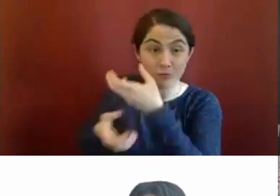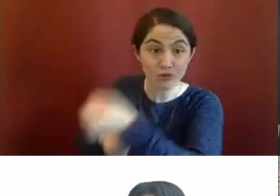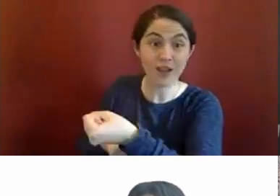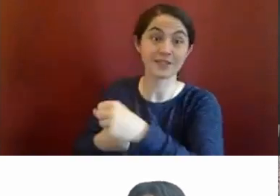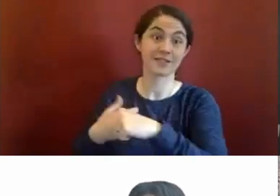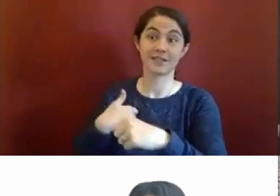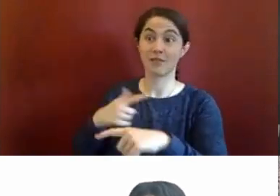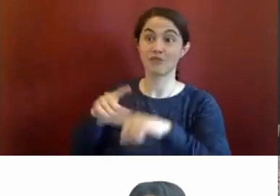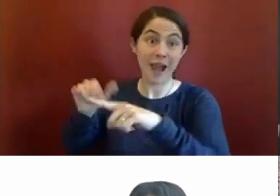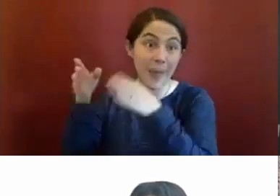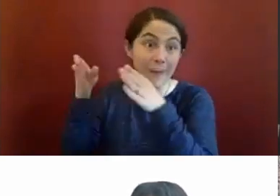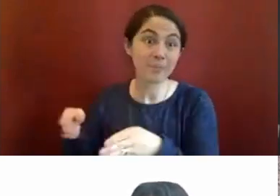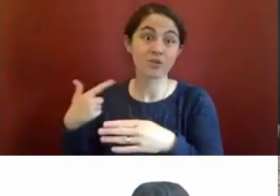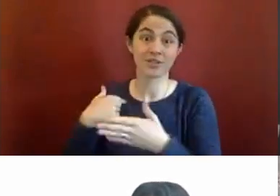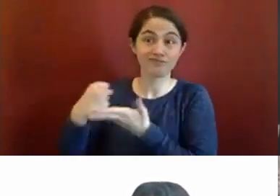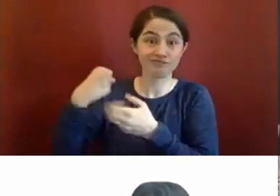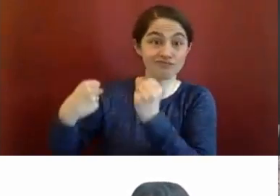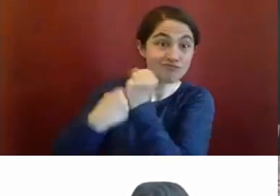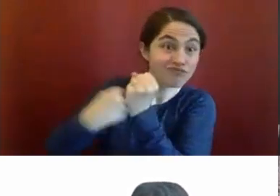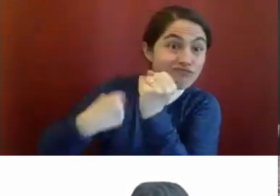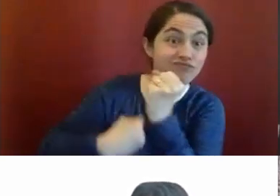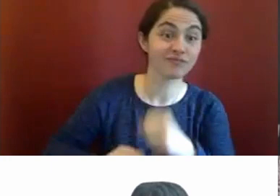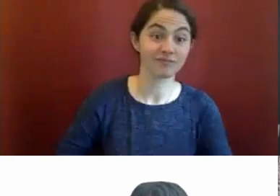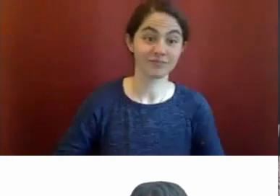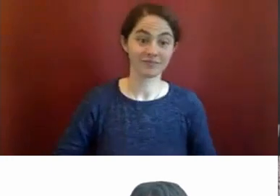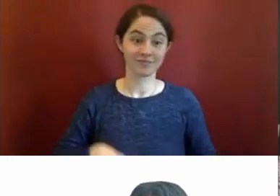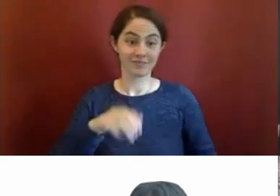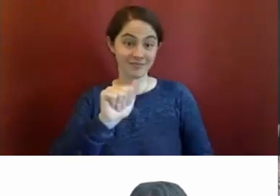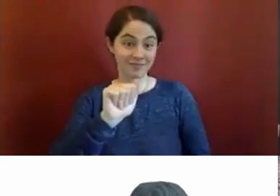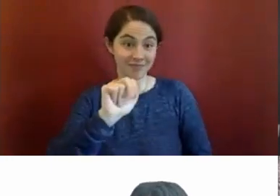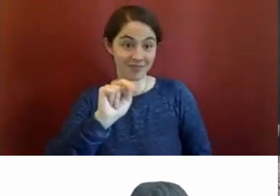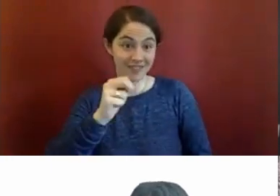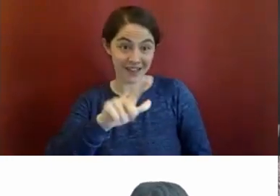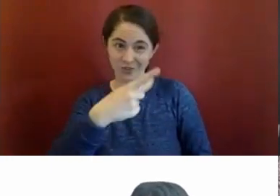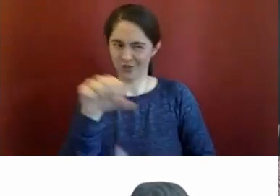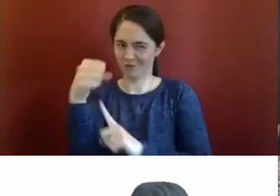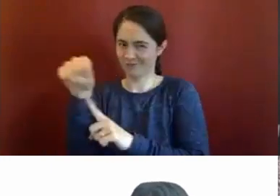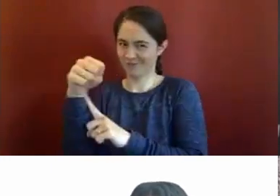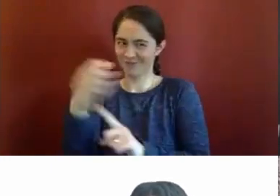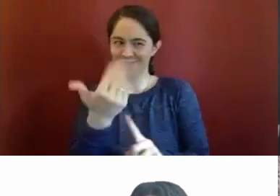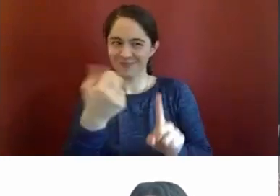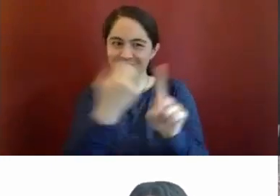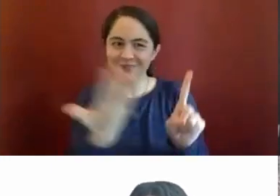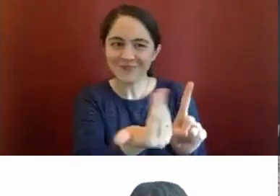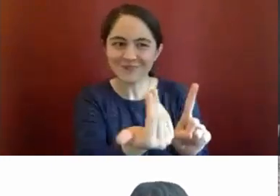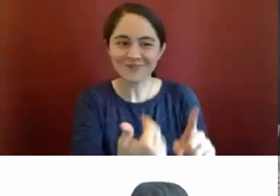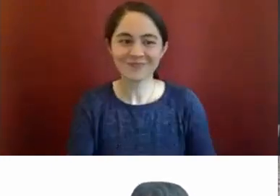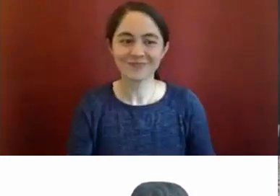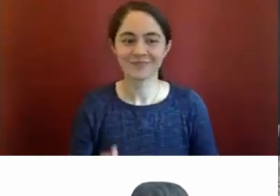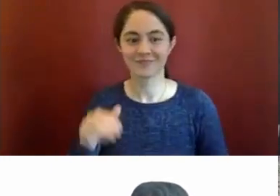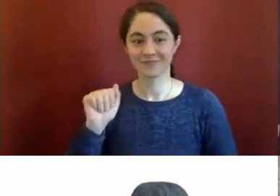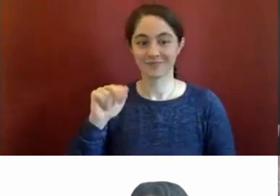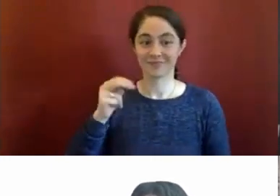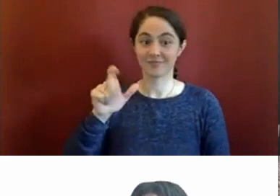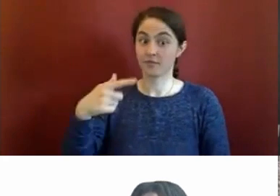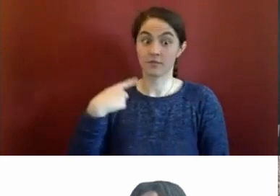Mm-hmm. Angel, I'm seeing you shake your head. I'd love to hear your thoughts on that. Yeah, no, that sounds really a really